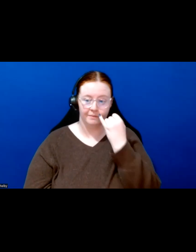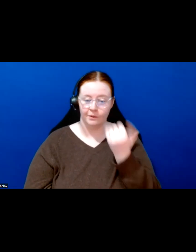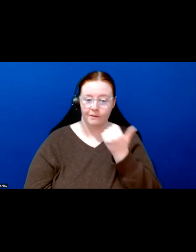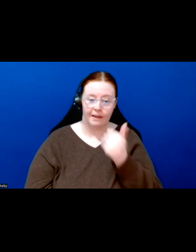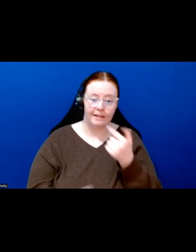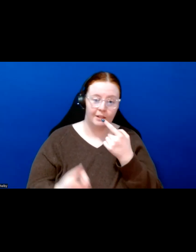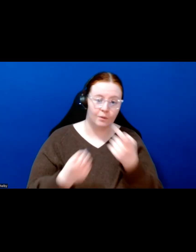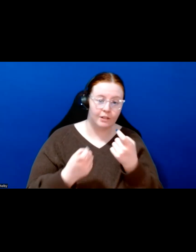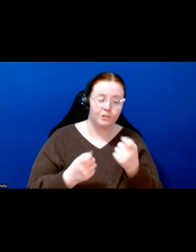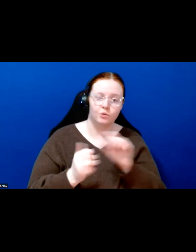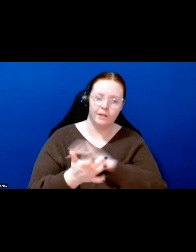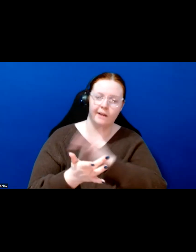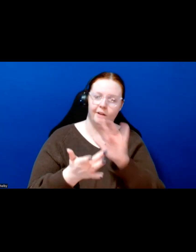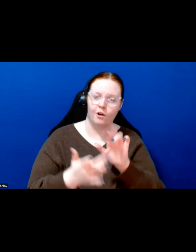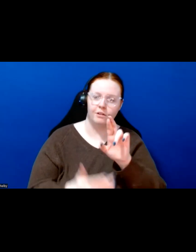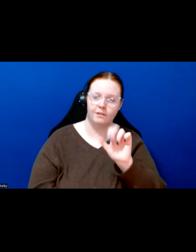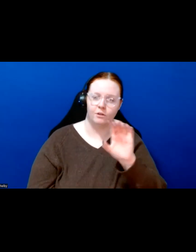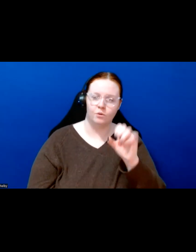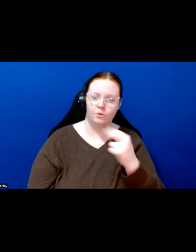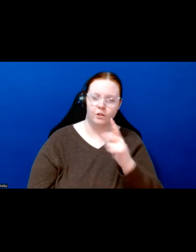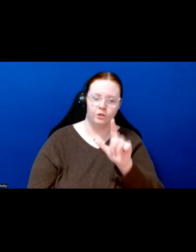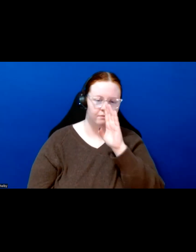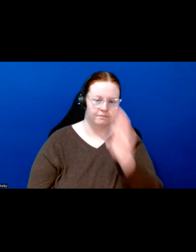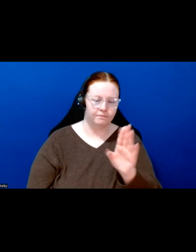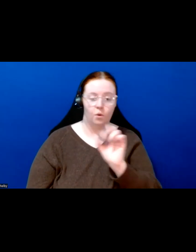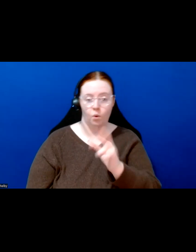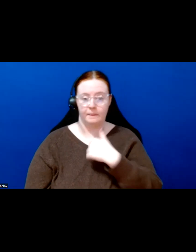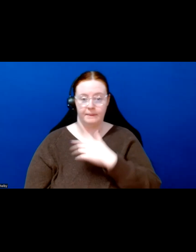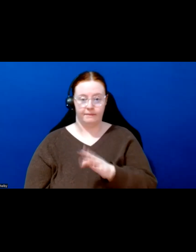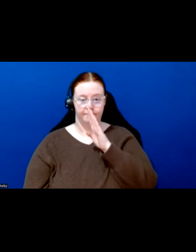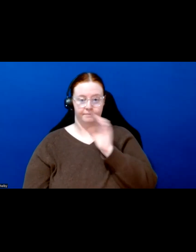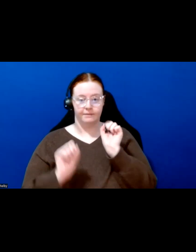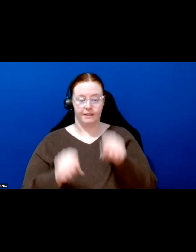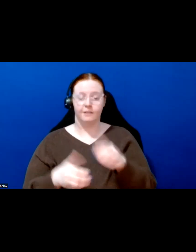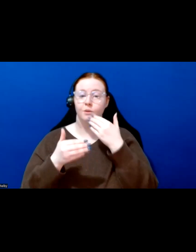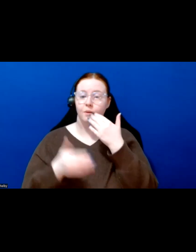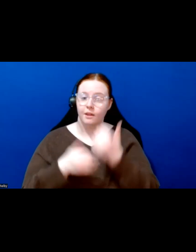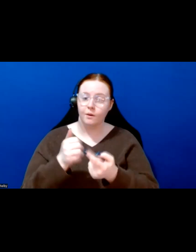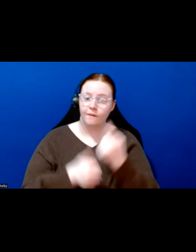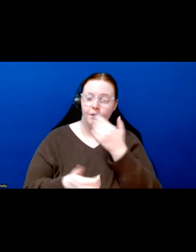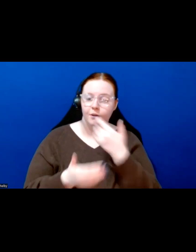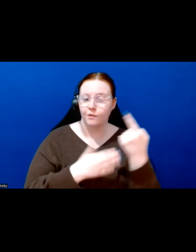will know how to reach Rachel, and you have my contact information. So thank you, everybody. Have a